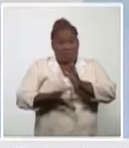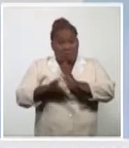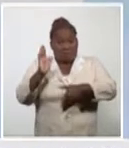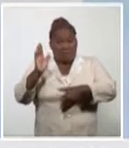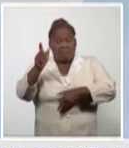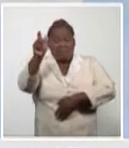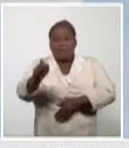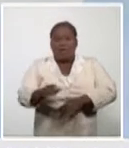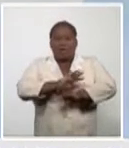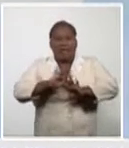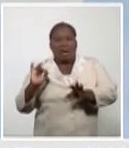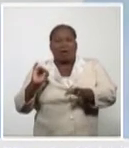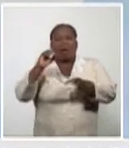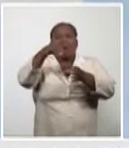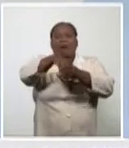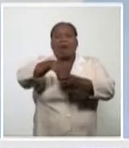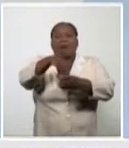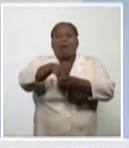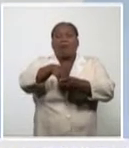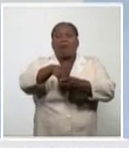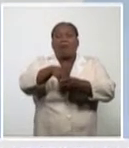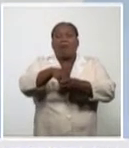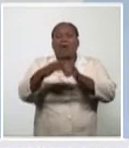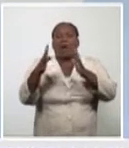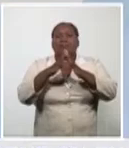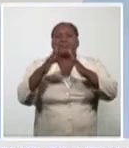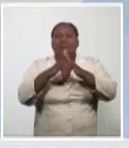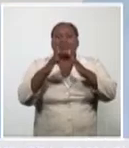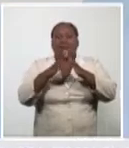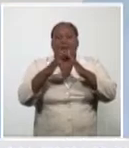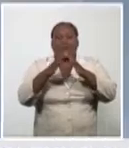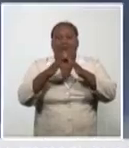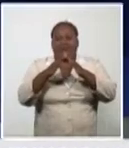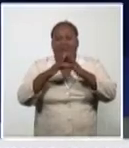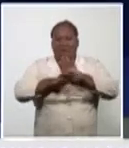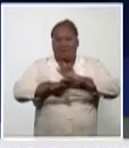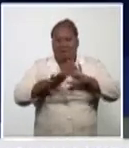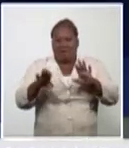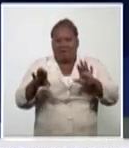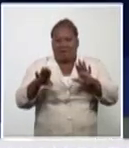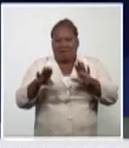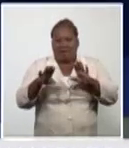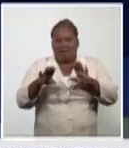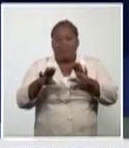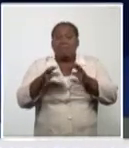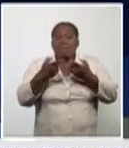14 more days under epidemiological surveillance with movement restriction.